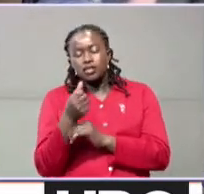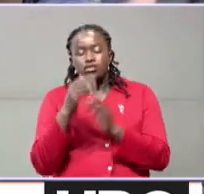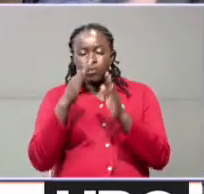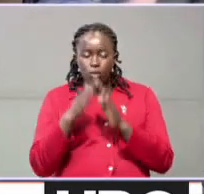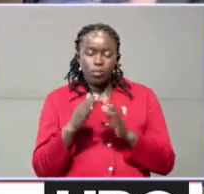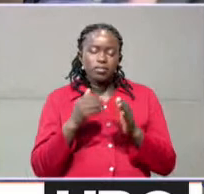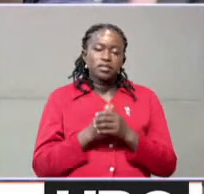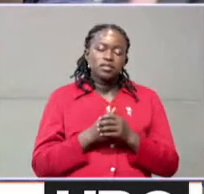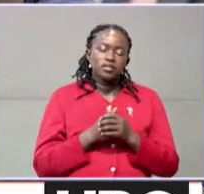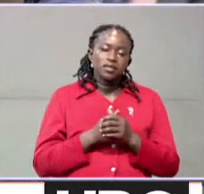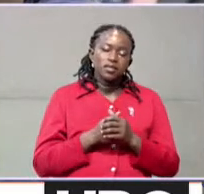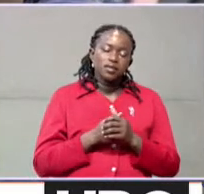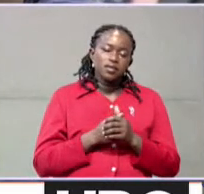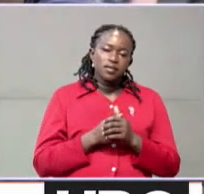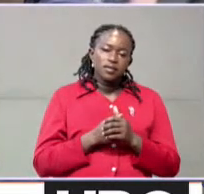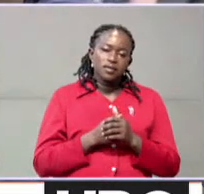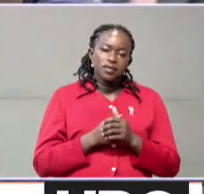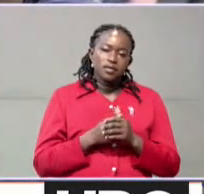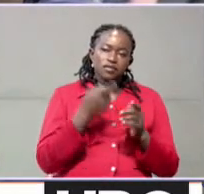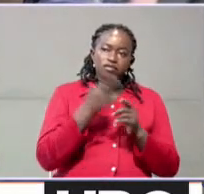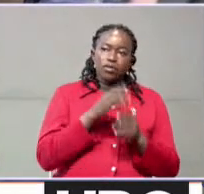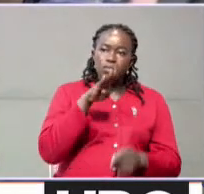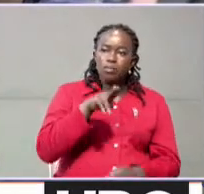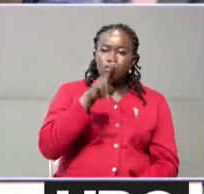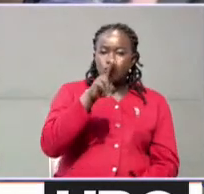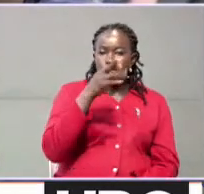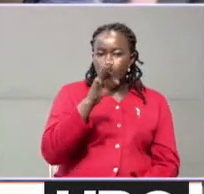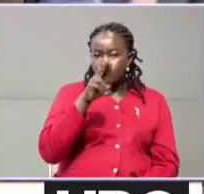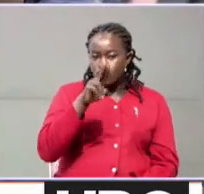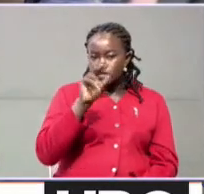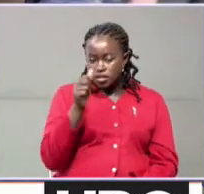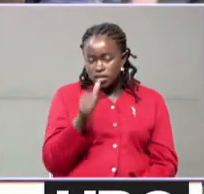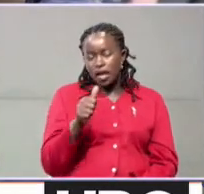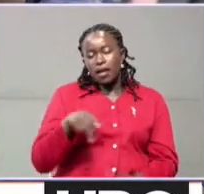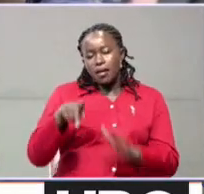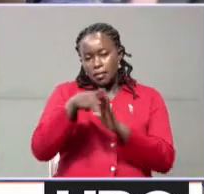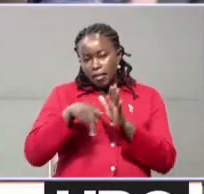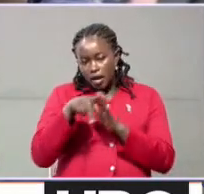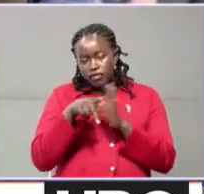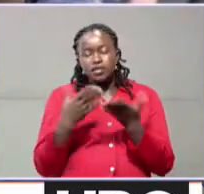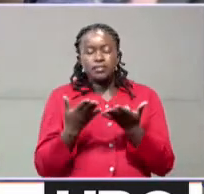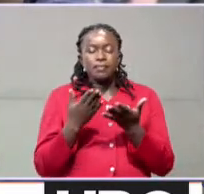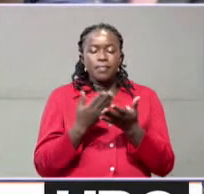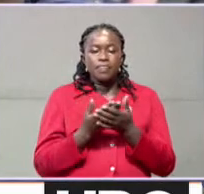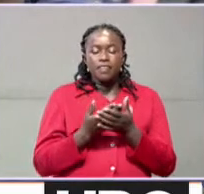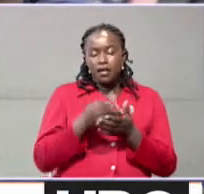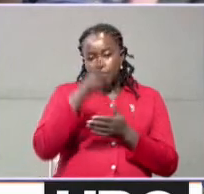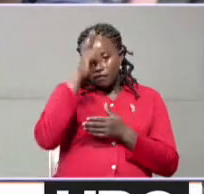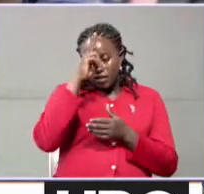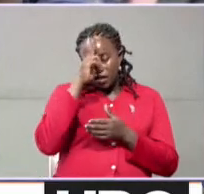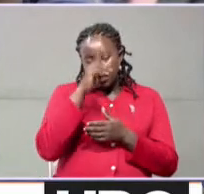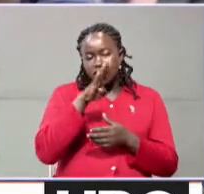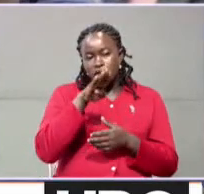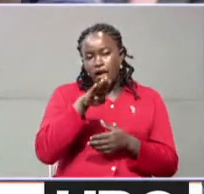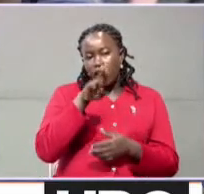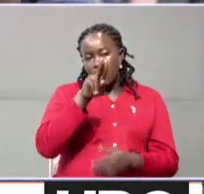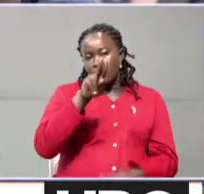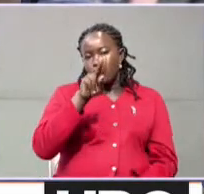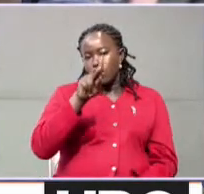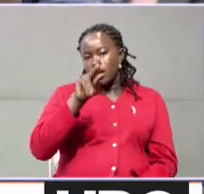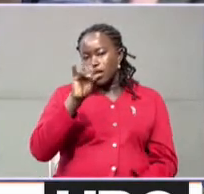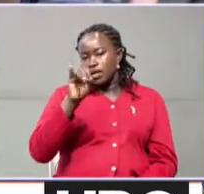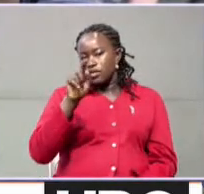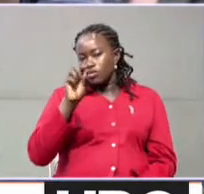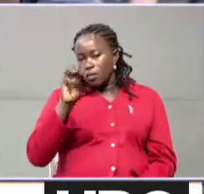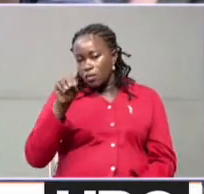from bufosa paris in the villages of bukit bukitongo